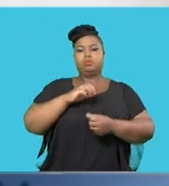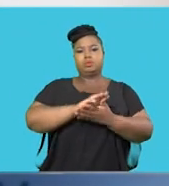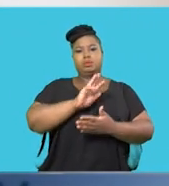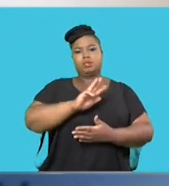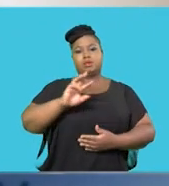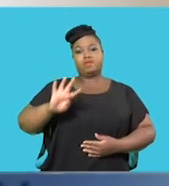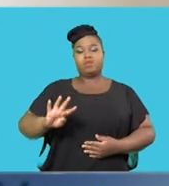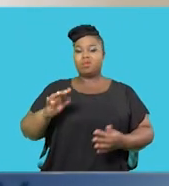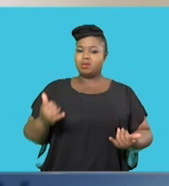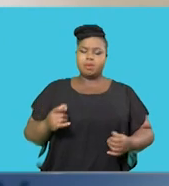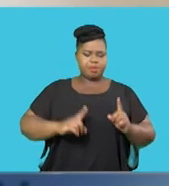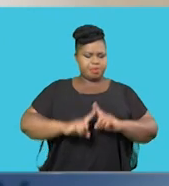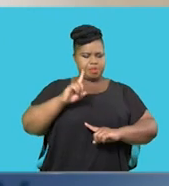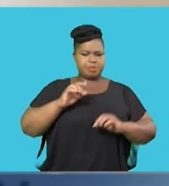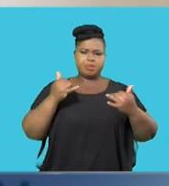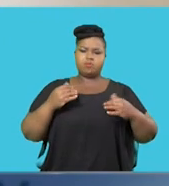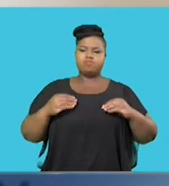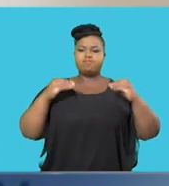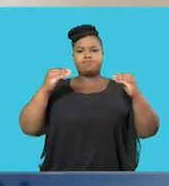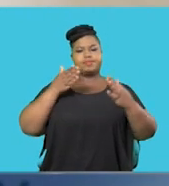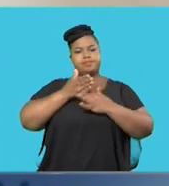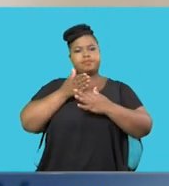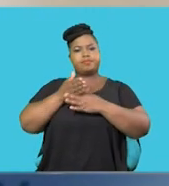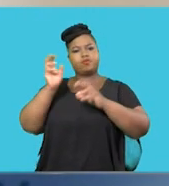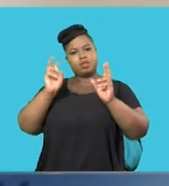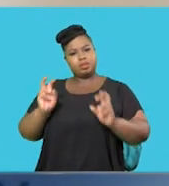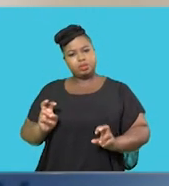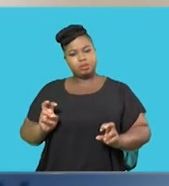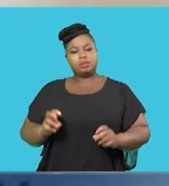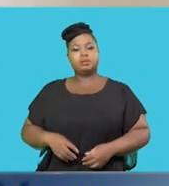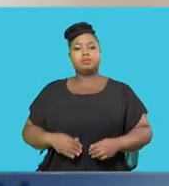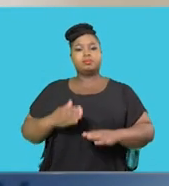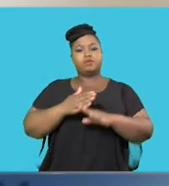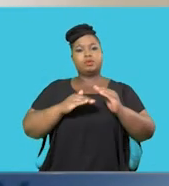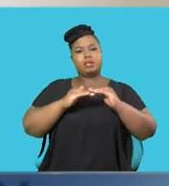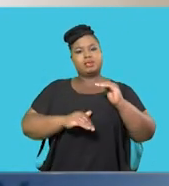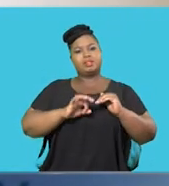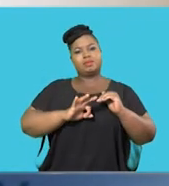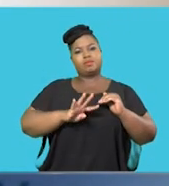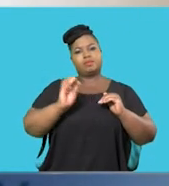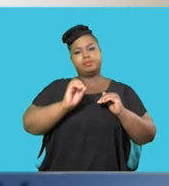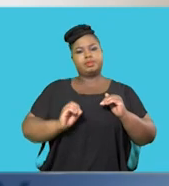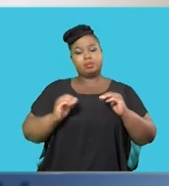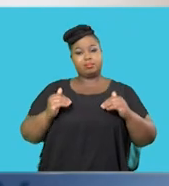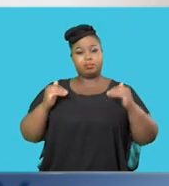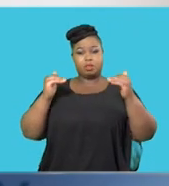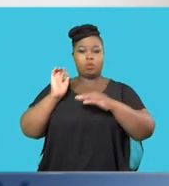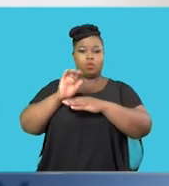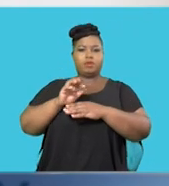1994, it has successfully increased access to electricity from less than 34% to